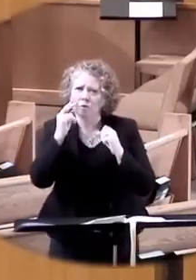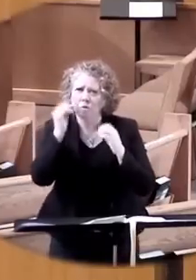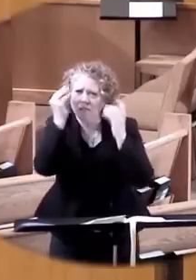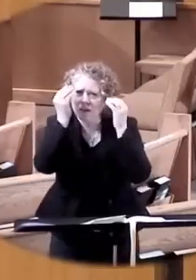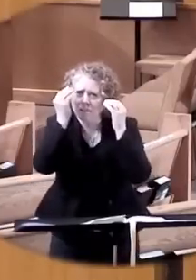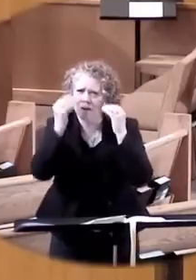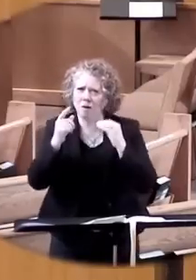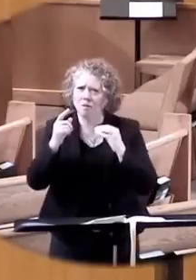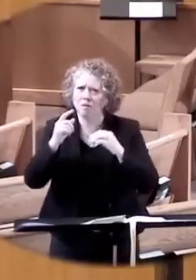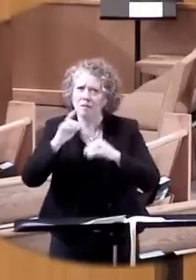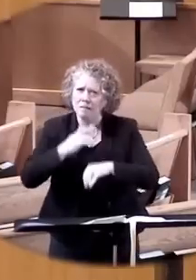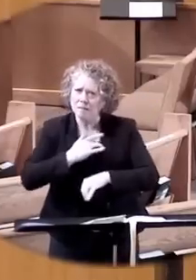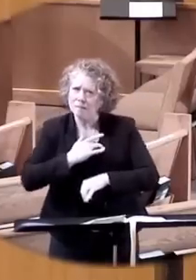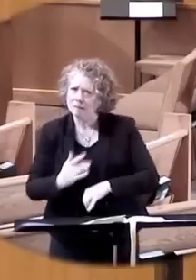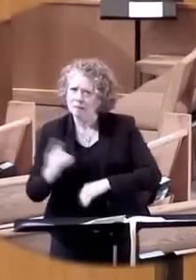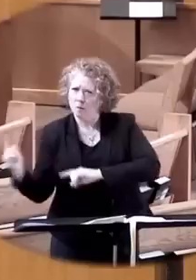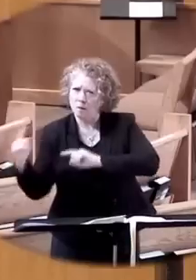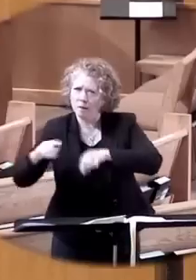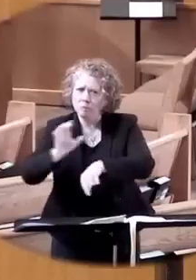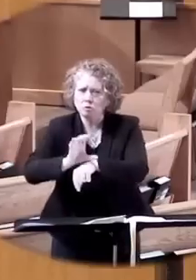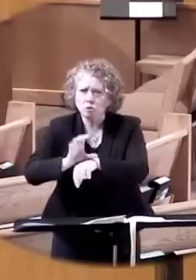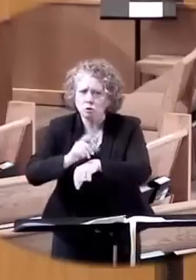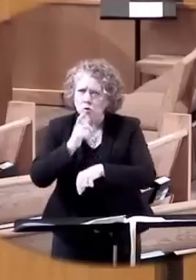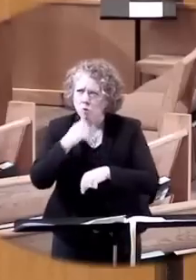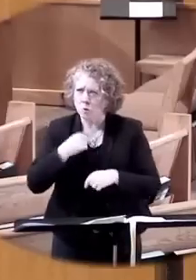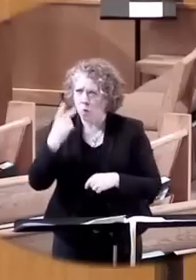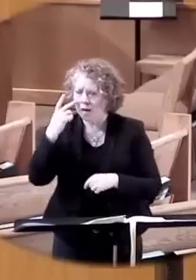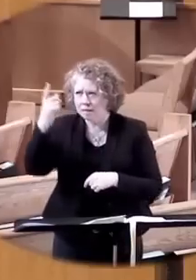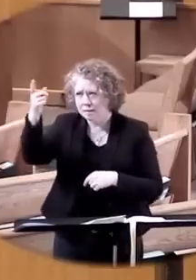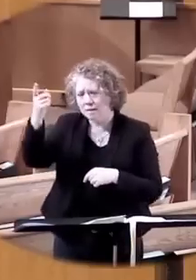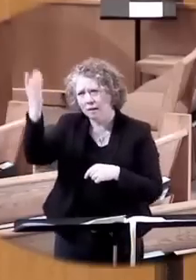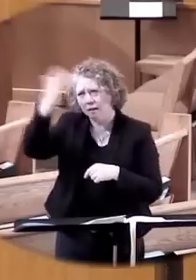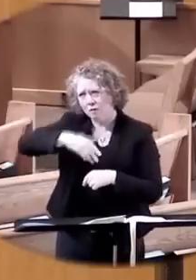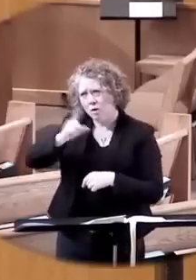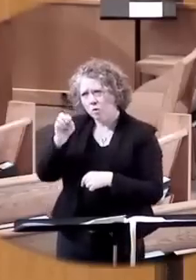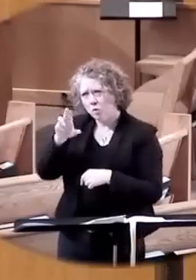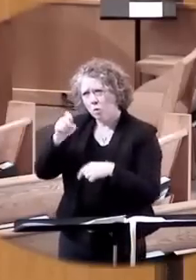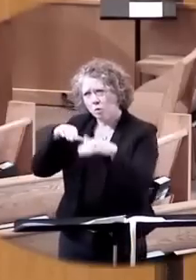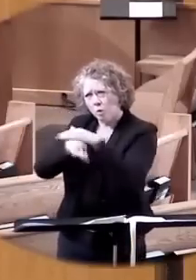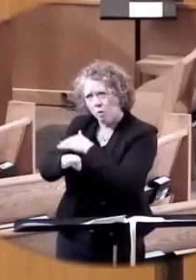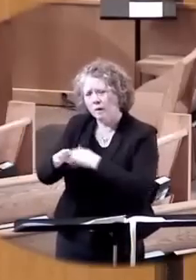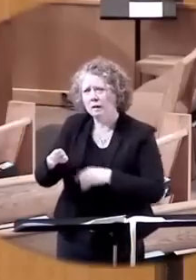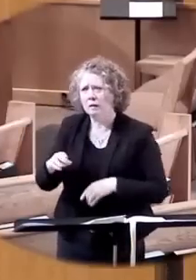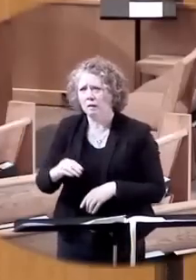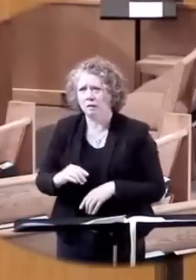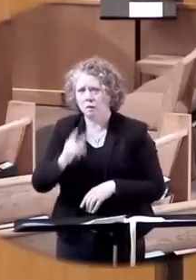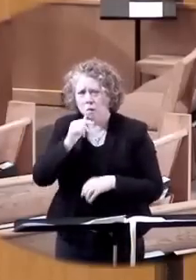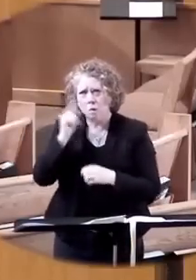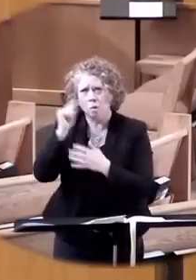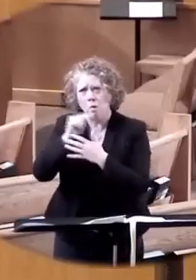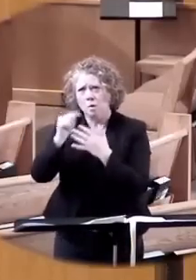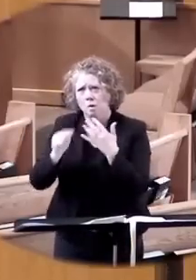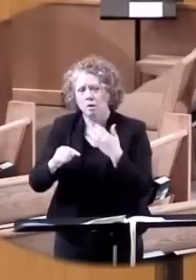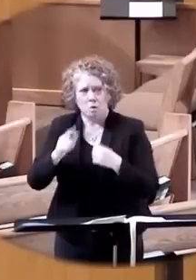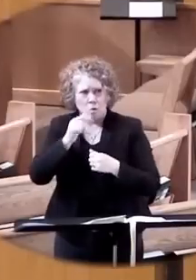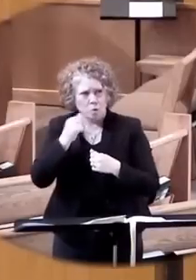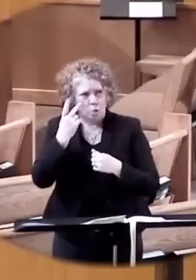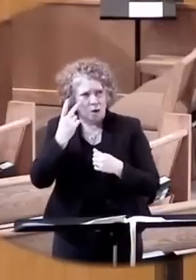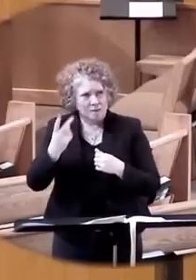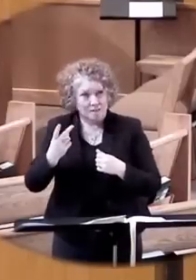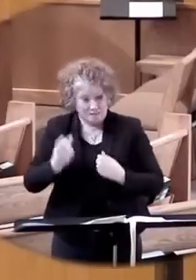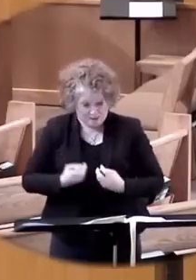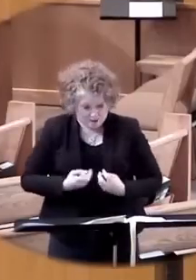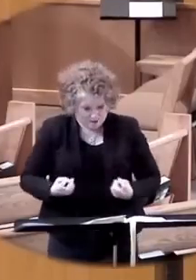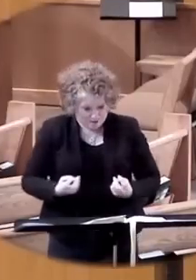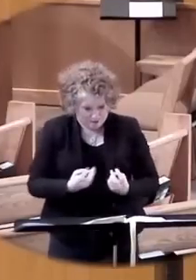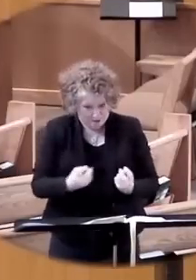you normally see at the doors, going to your pew, in your pew,